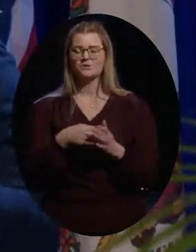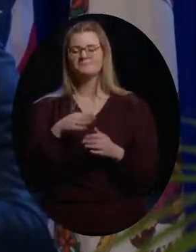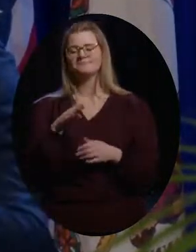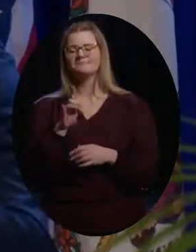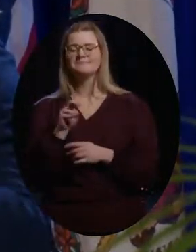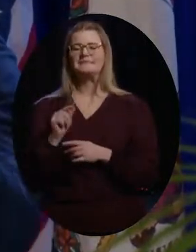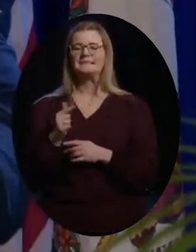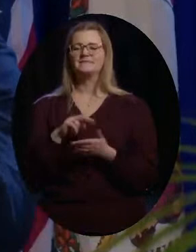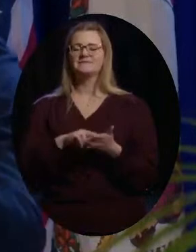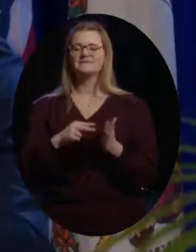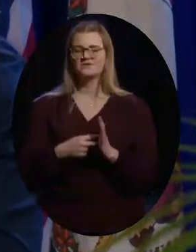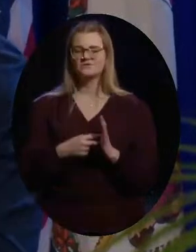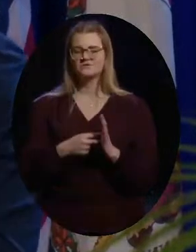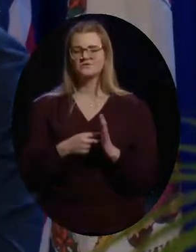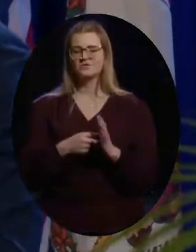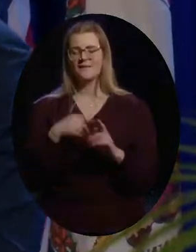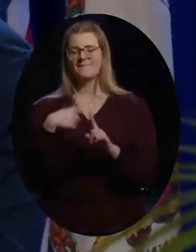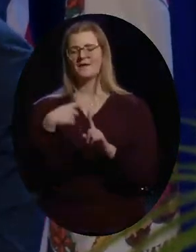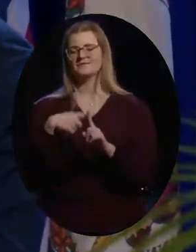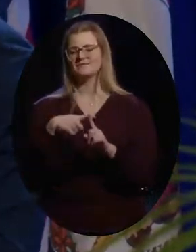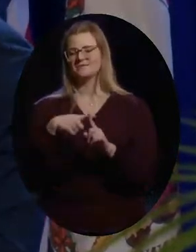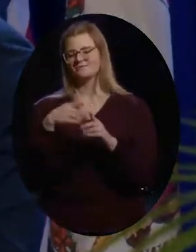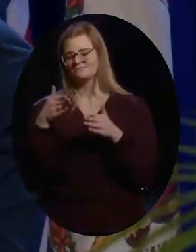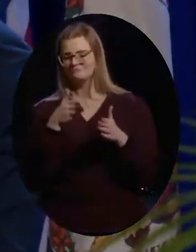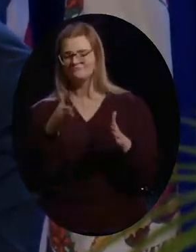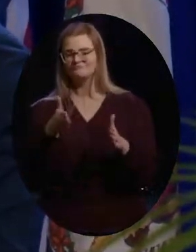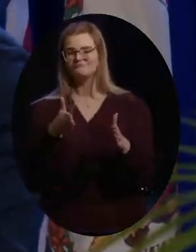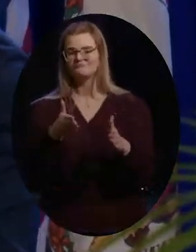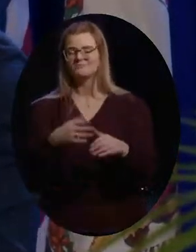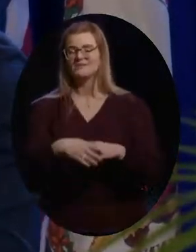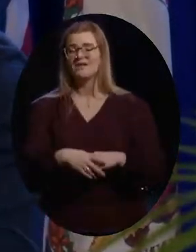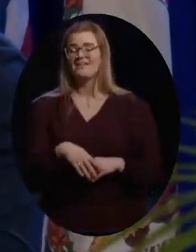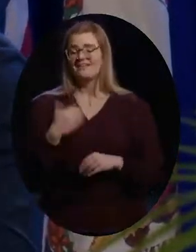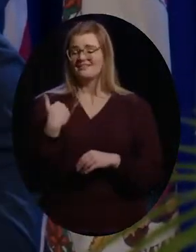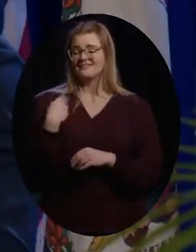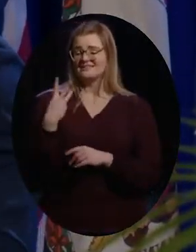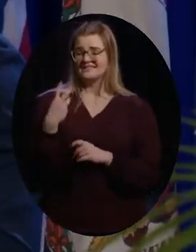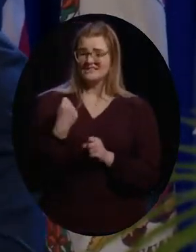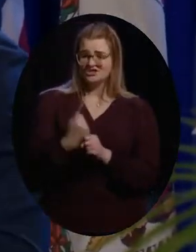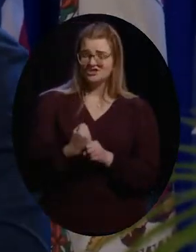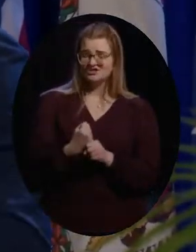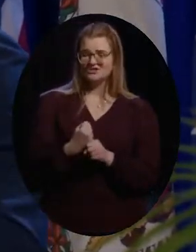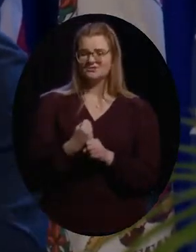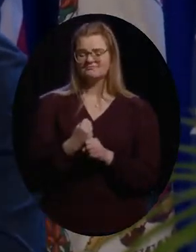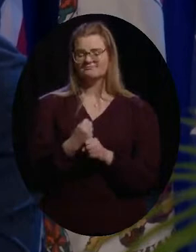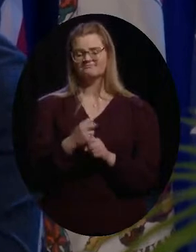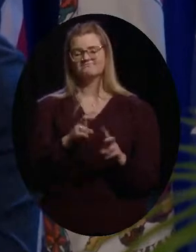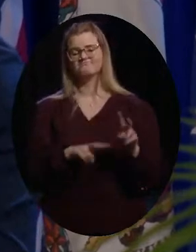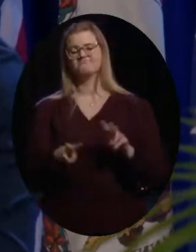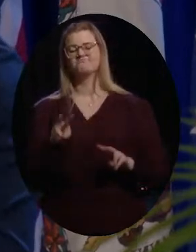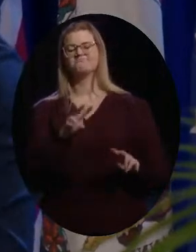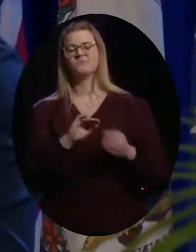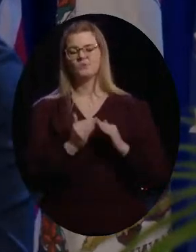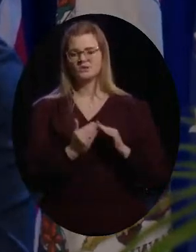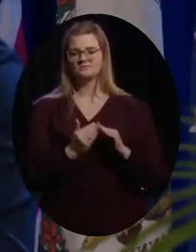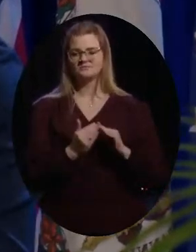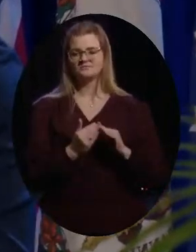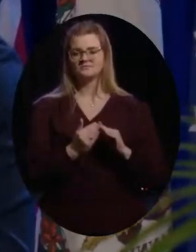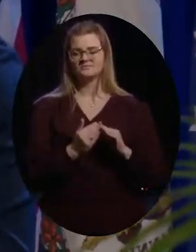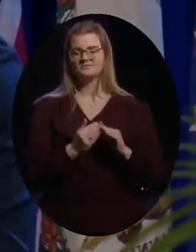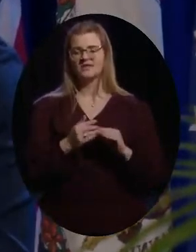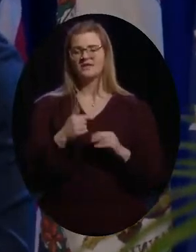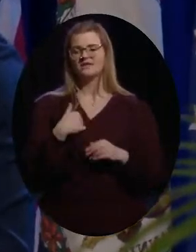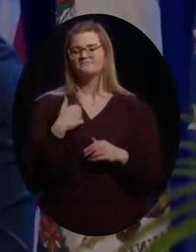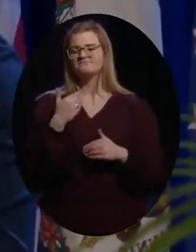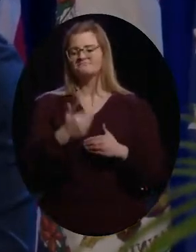being intentional and moving in a positive direction. Over the last 6 years, we've taken a hard look at our community and taken